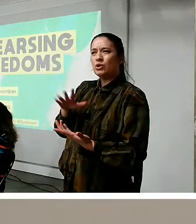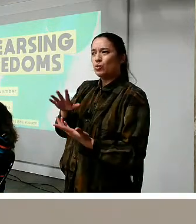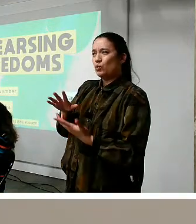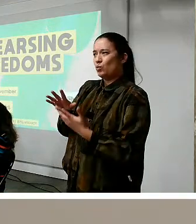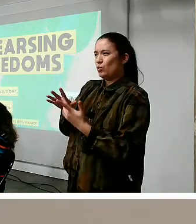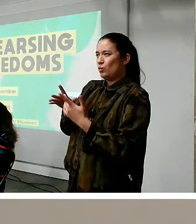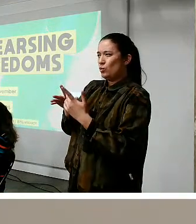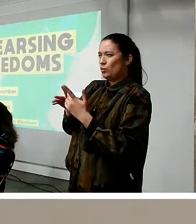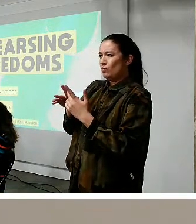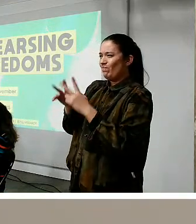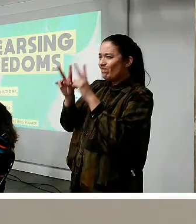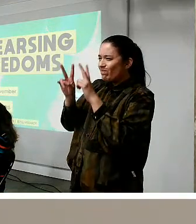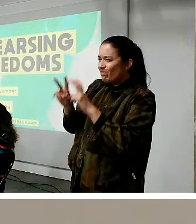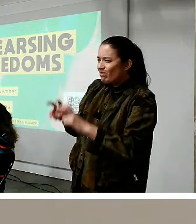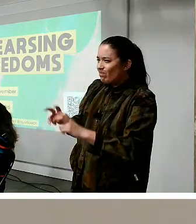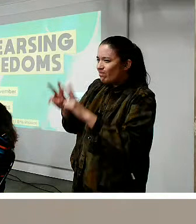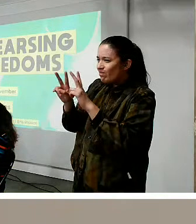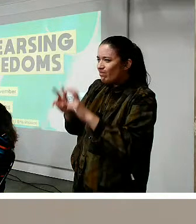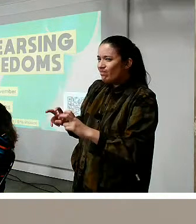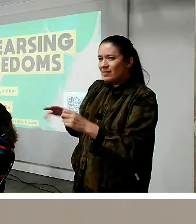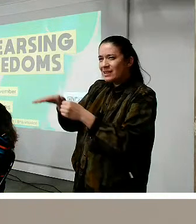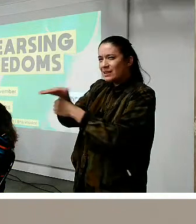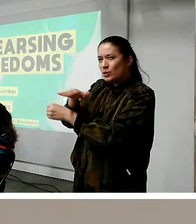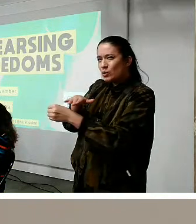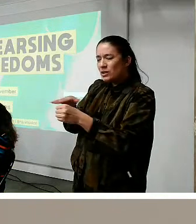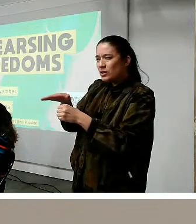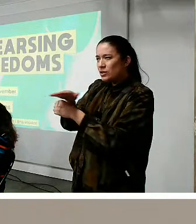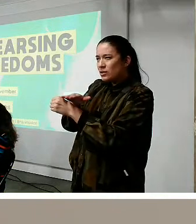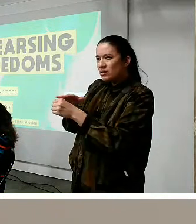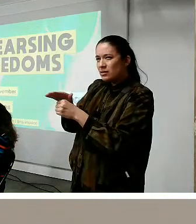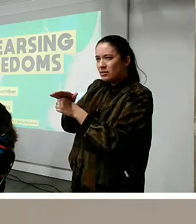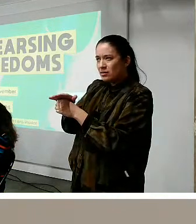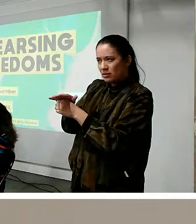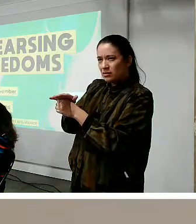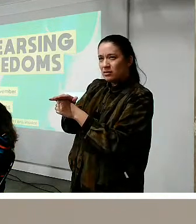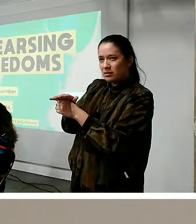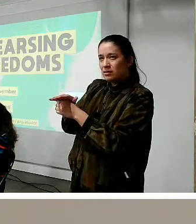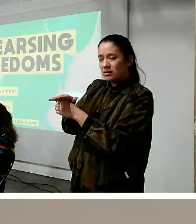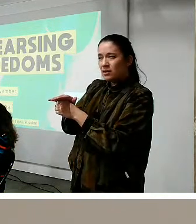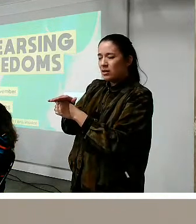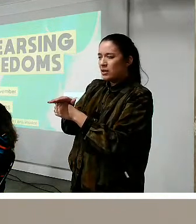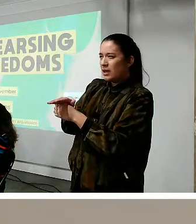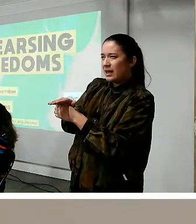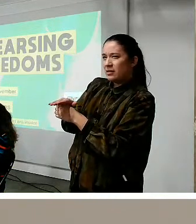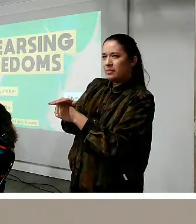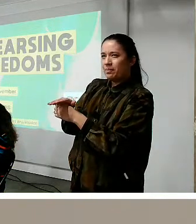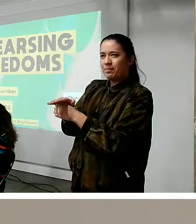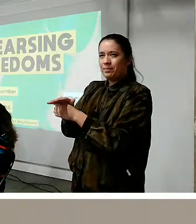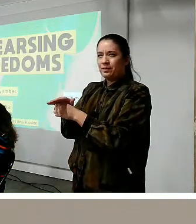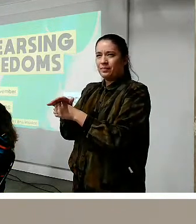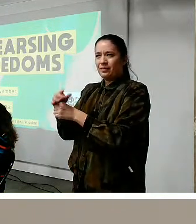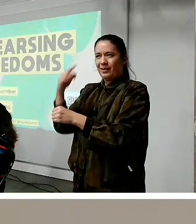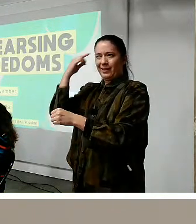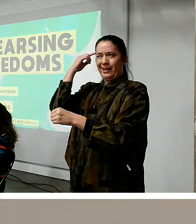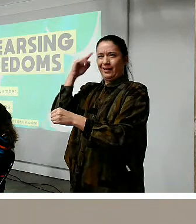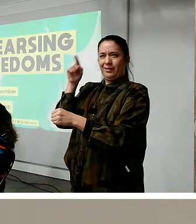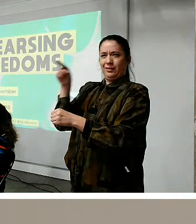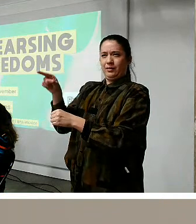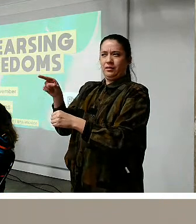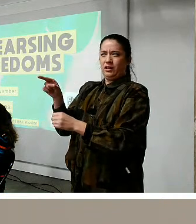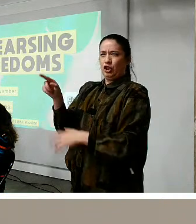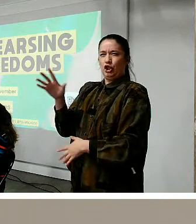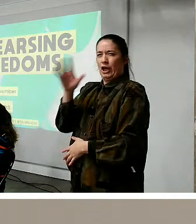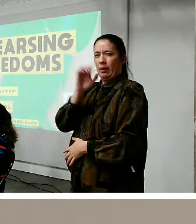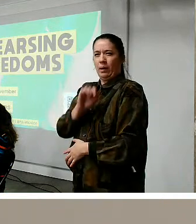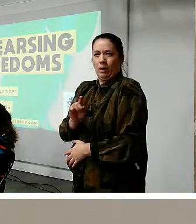you know, yeah, it should be the powers that be that feel shame, not the people that can't